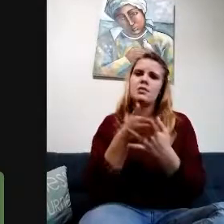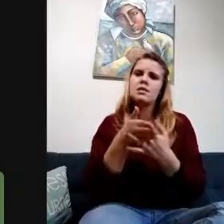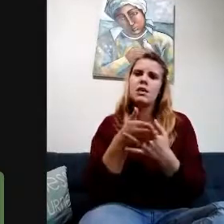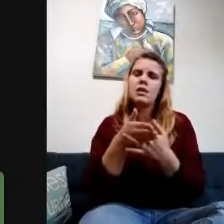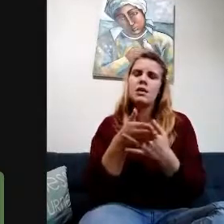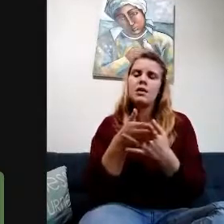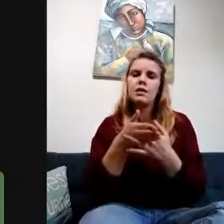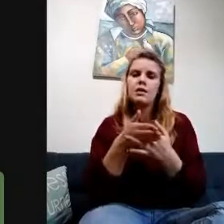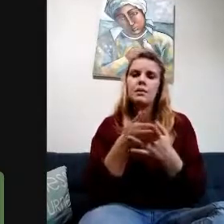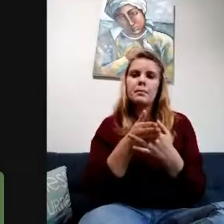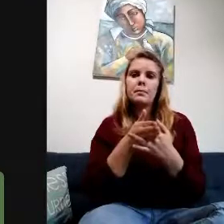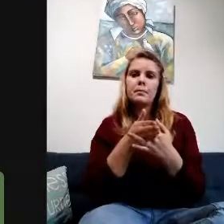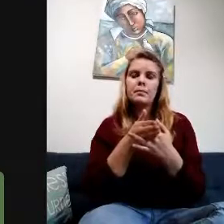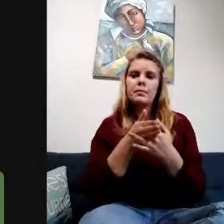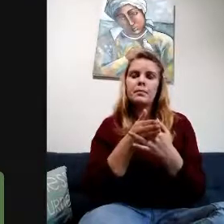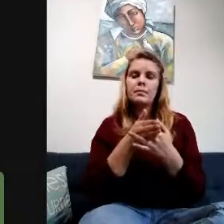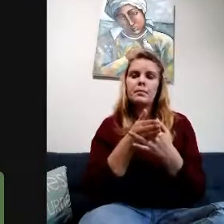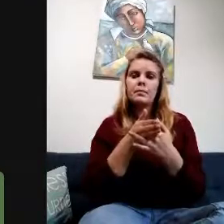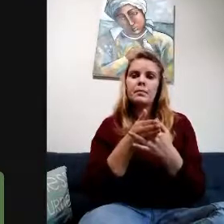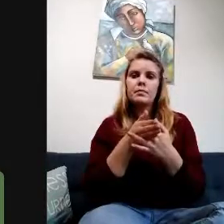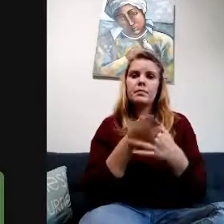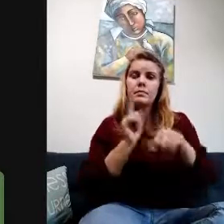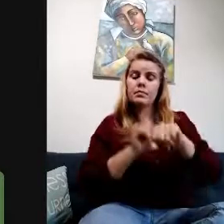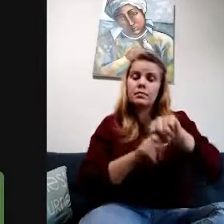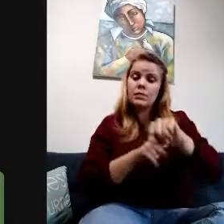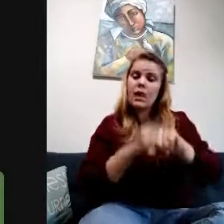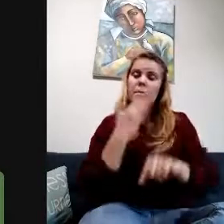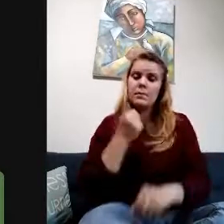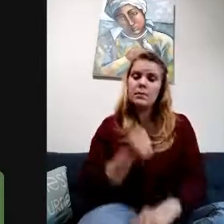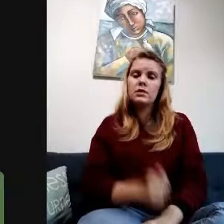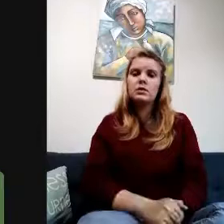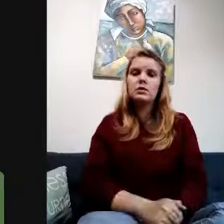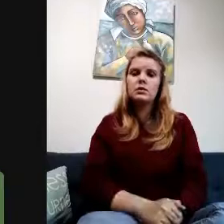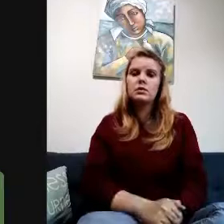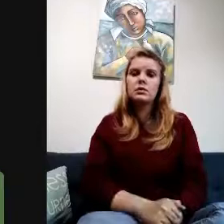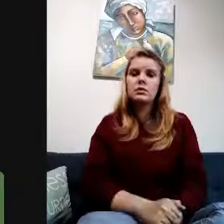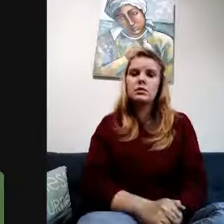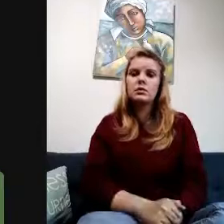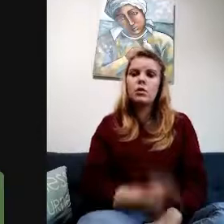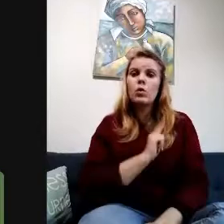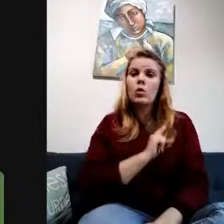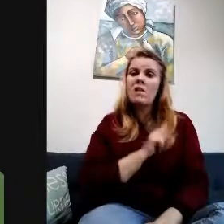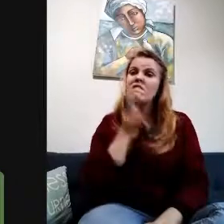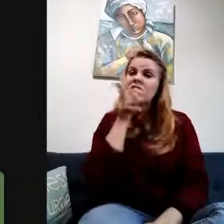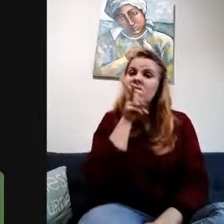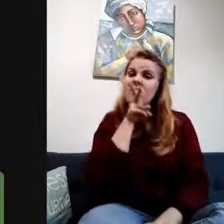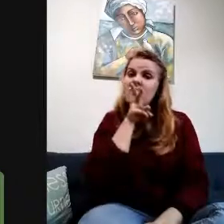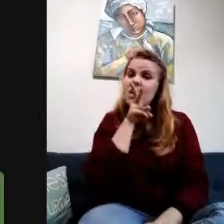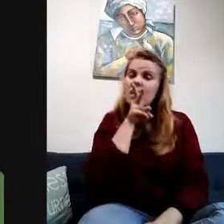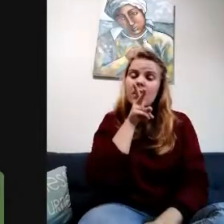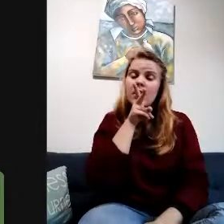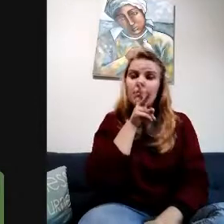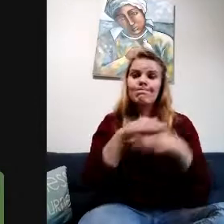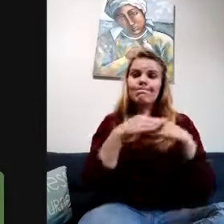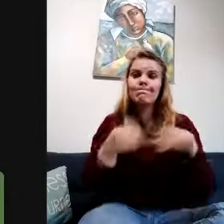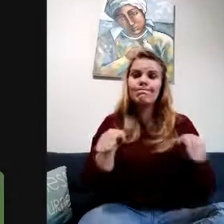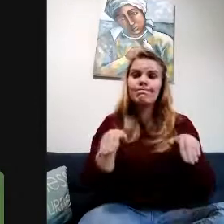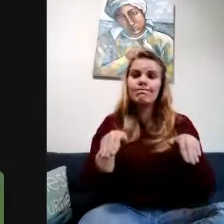or sort of timeously. And then also with regard to the shirts that you guys